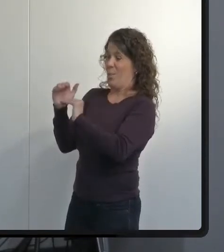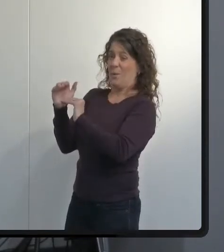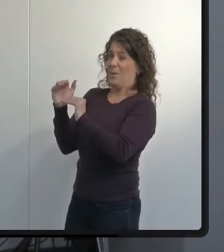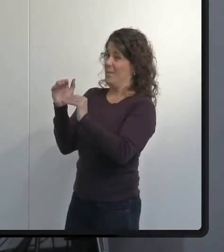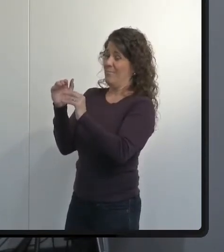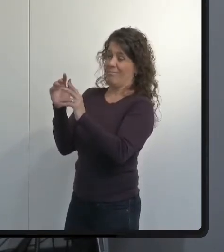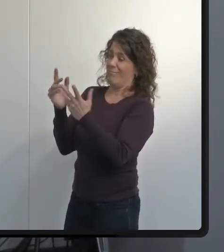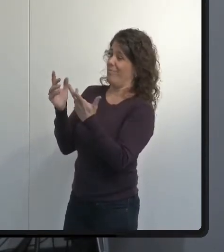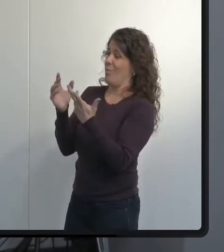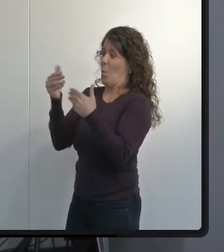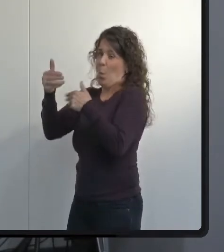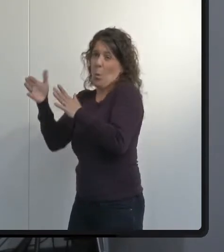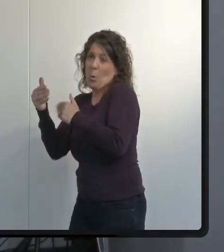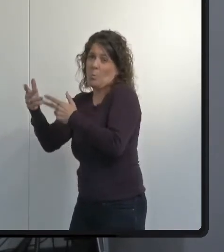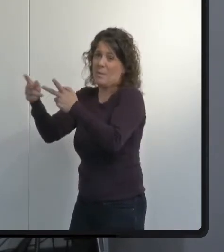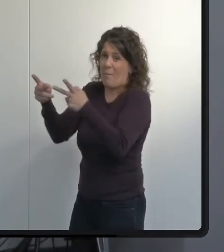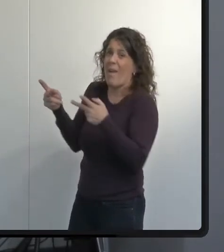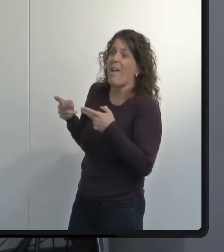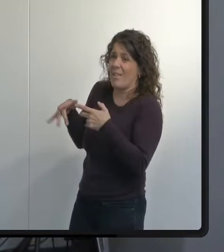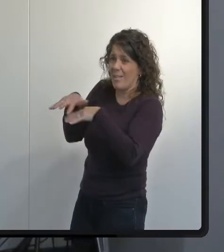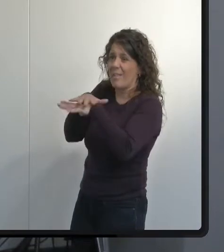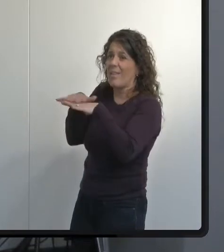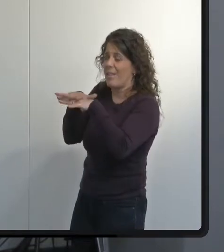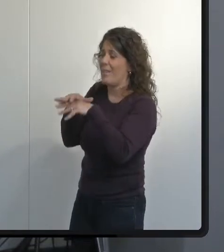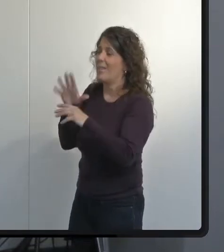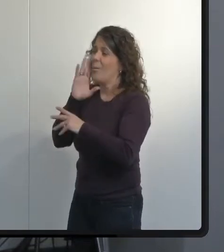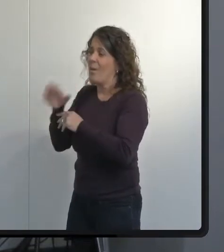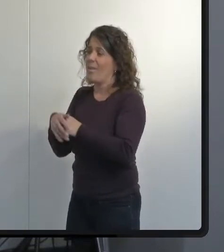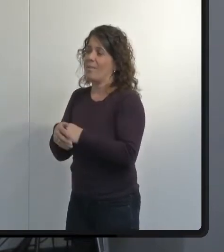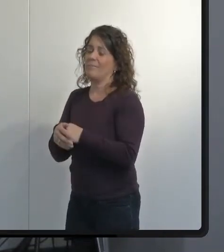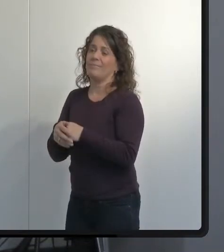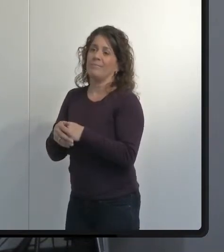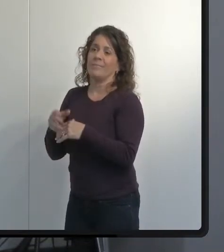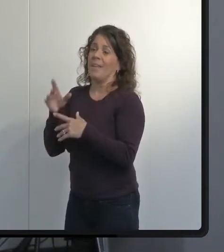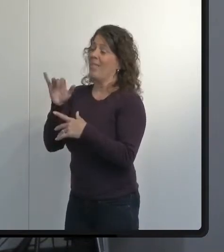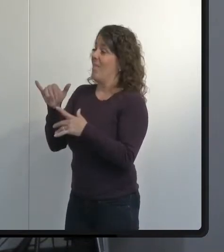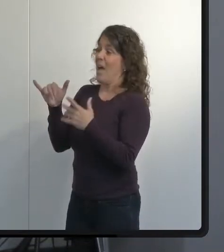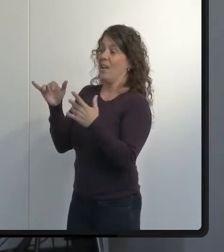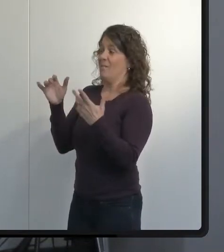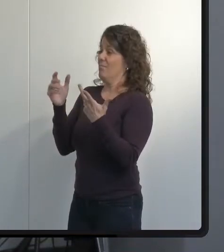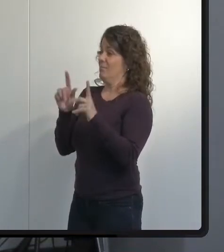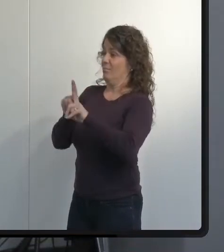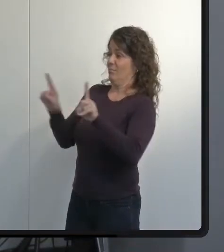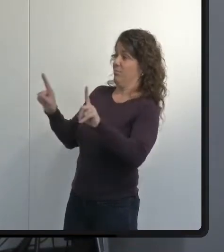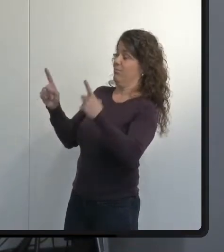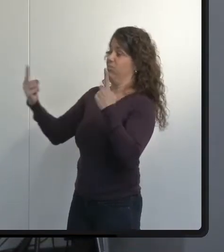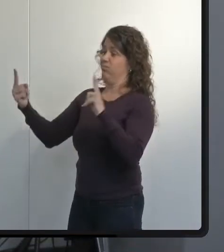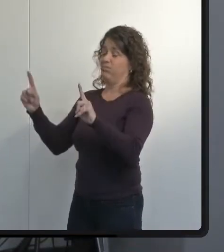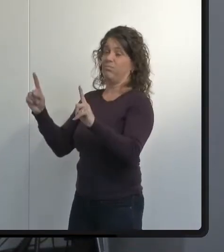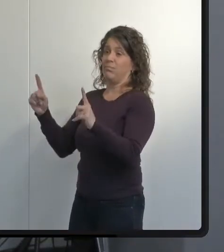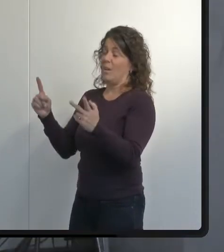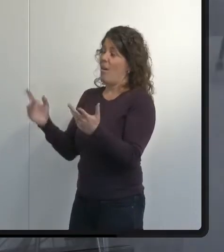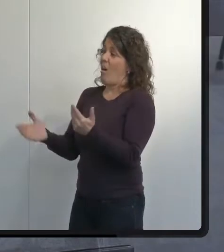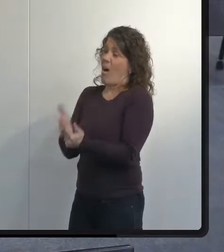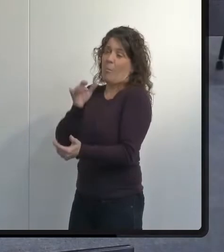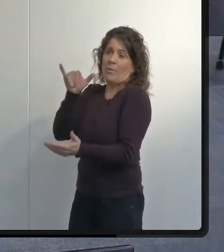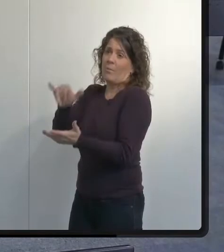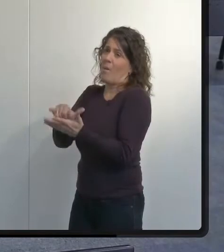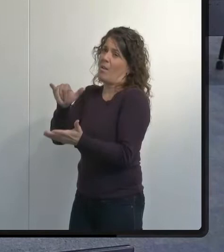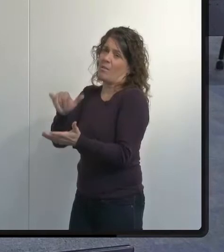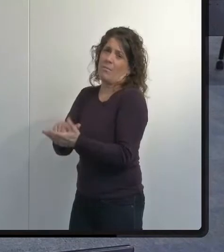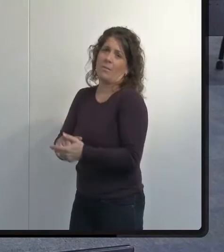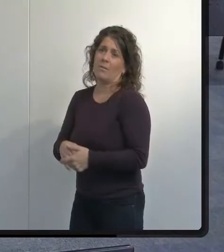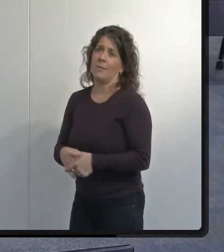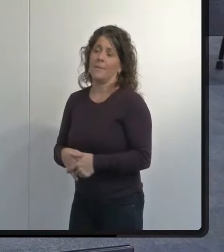really have that true social distancing that we all are practicing every day just doesn't exist in a facility such as that. And then just a